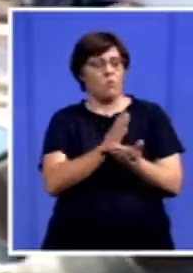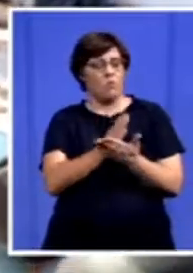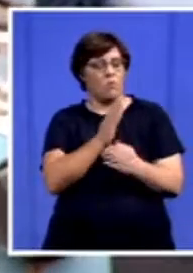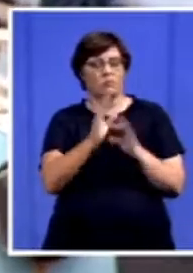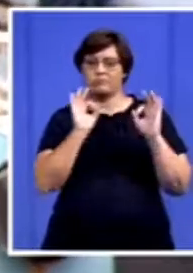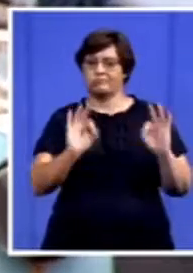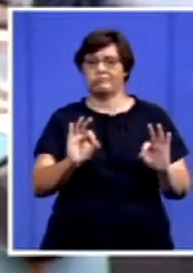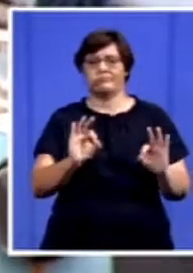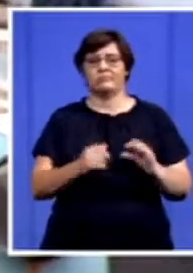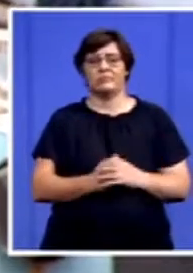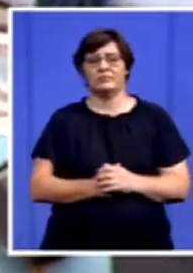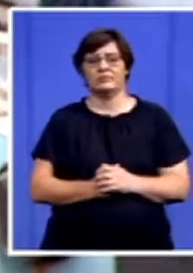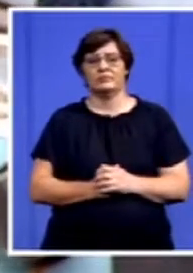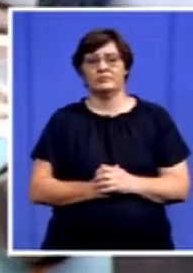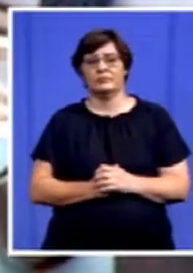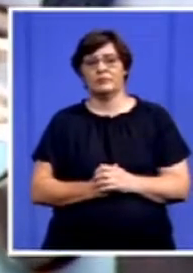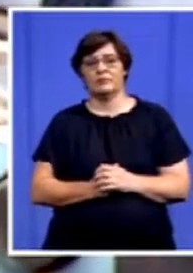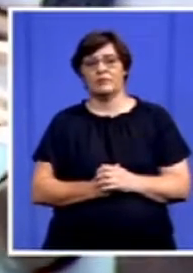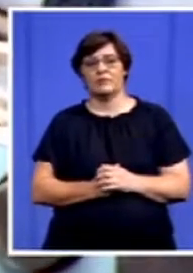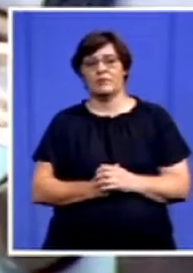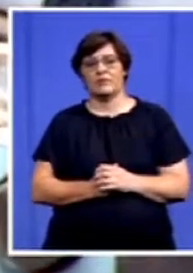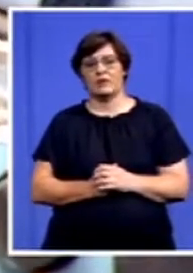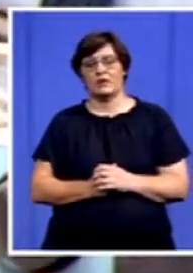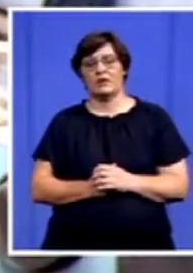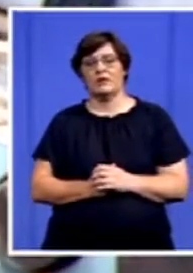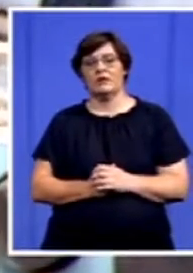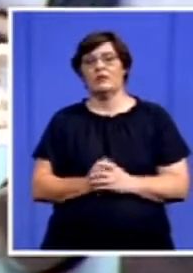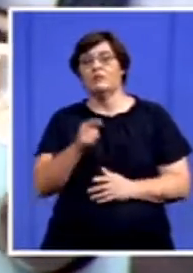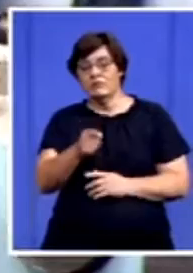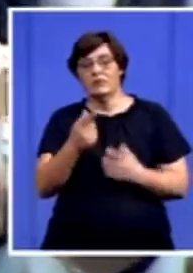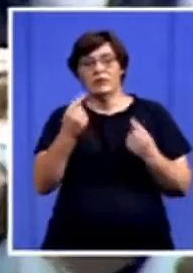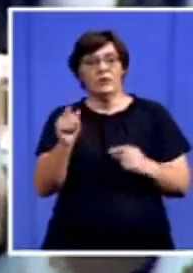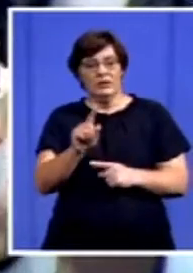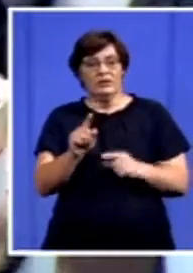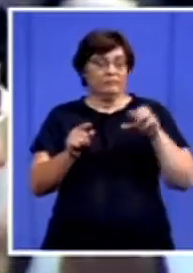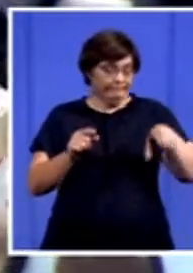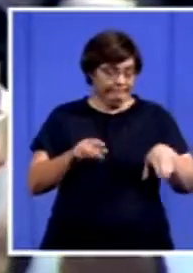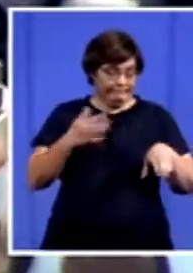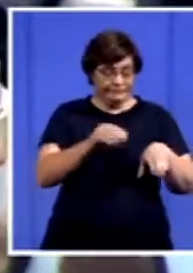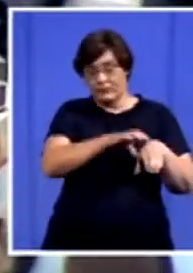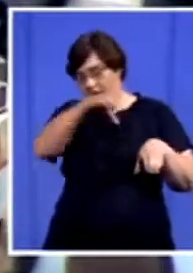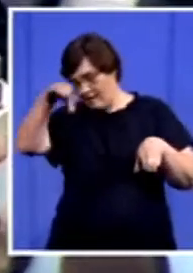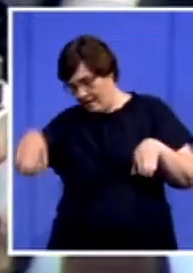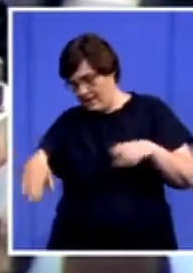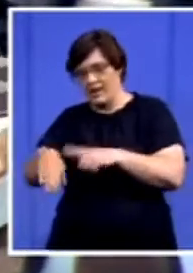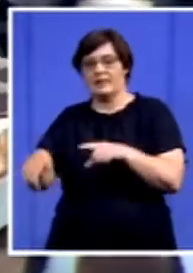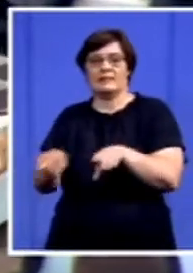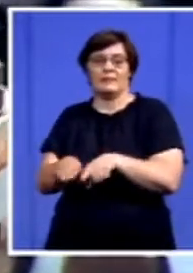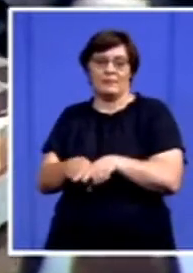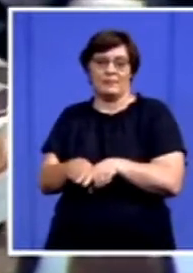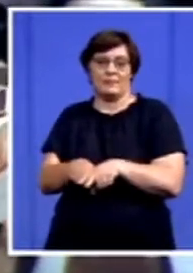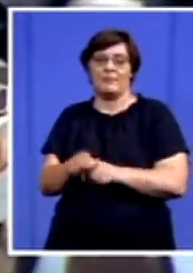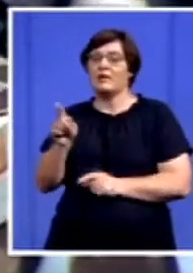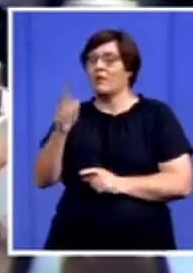done here will be done also on the other side, and that is the only time that we may have. But we are